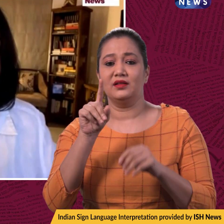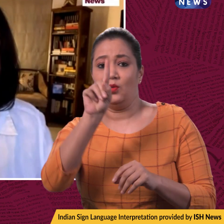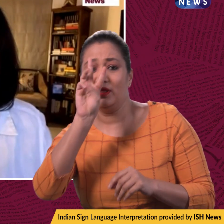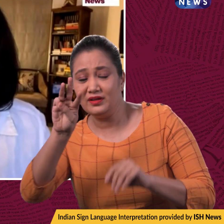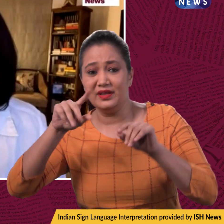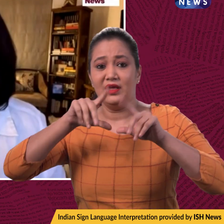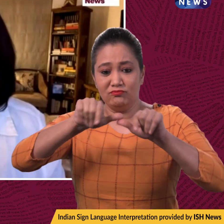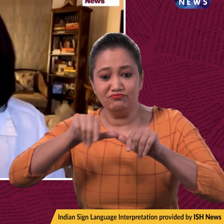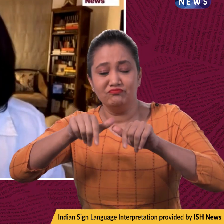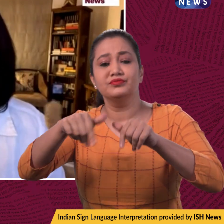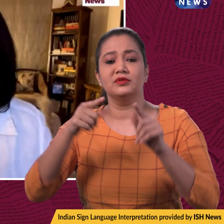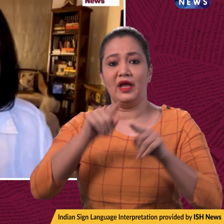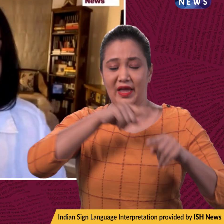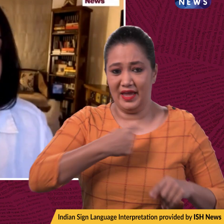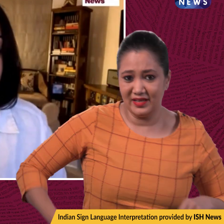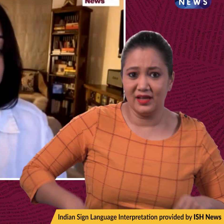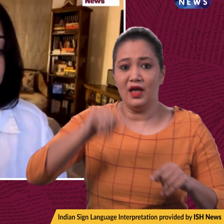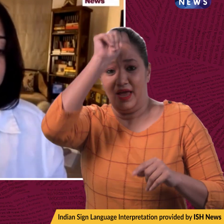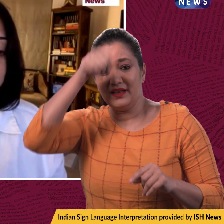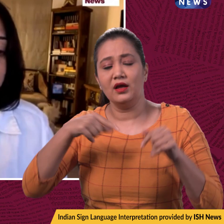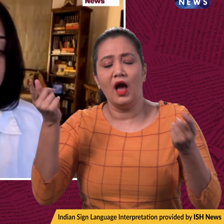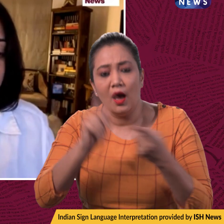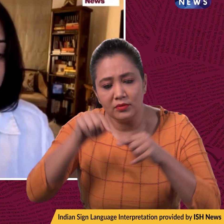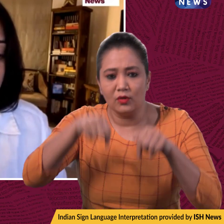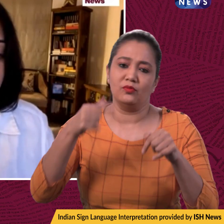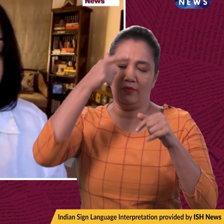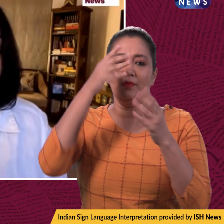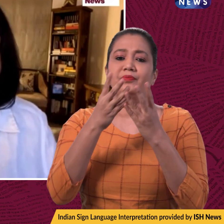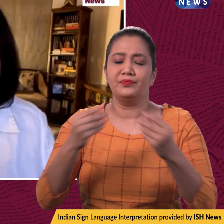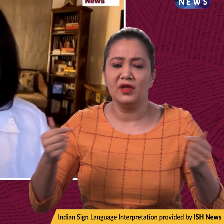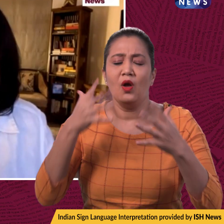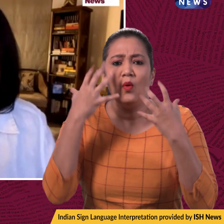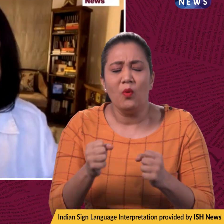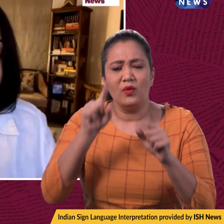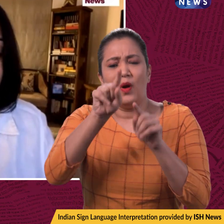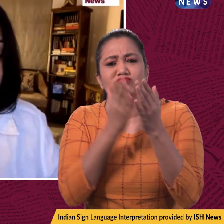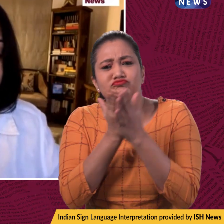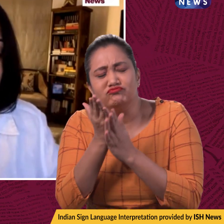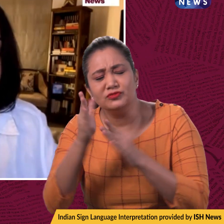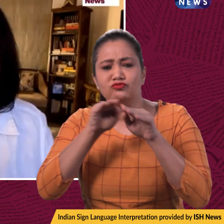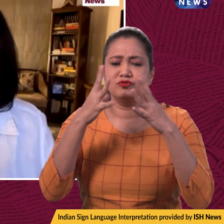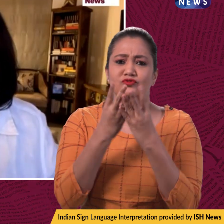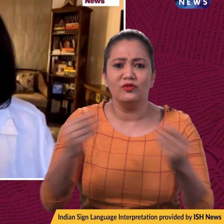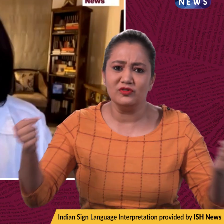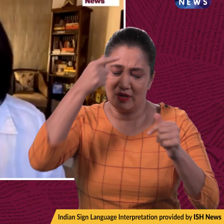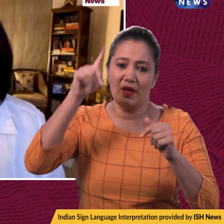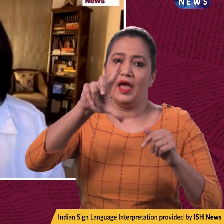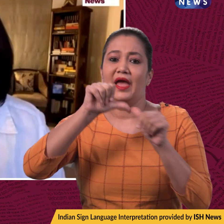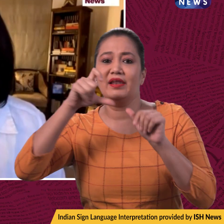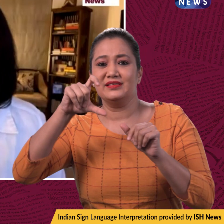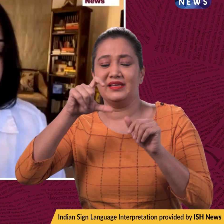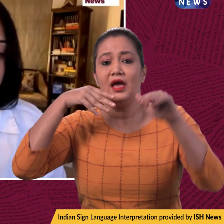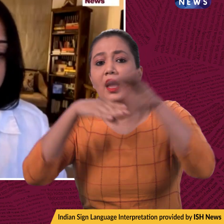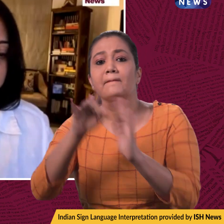level talks between India and China have finally reached an agreement on the need to find a resolution along the LAC